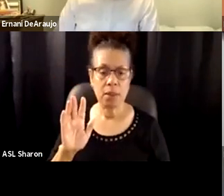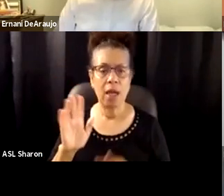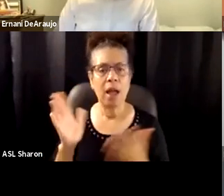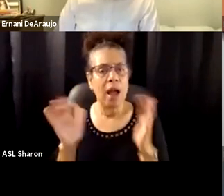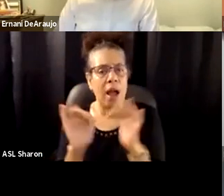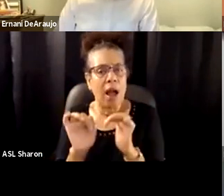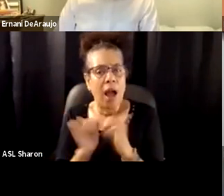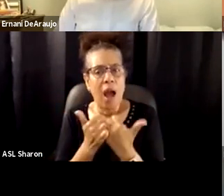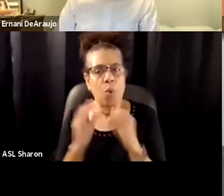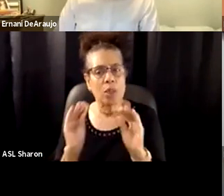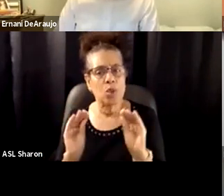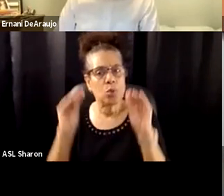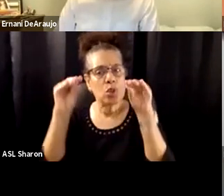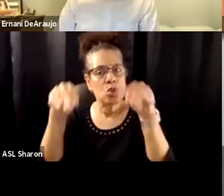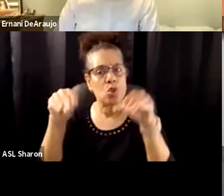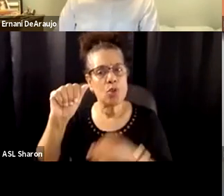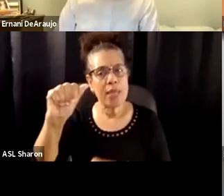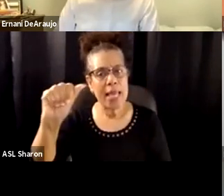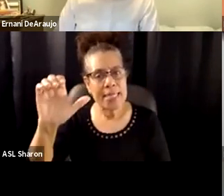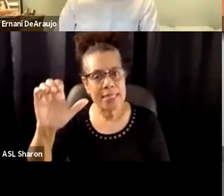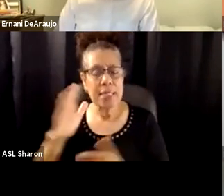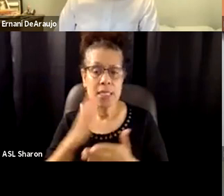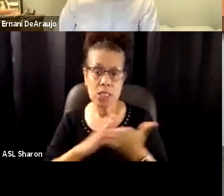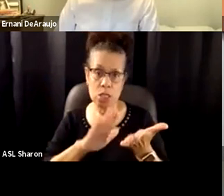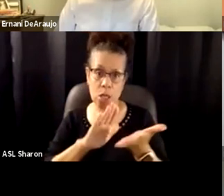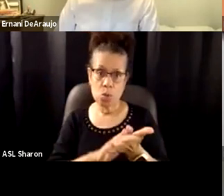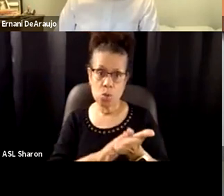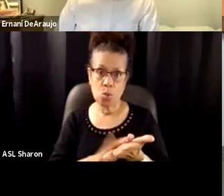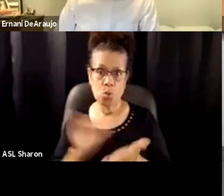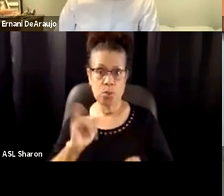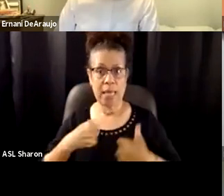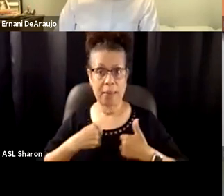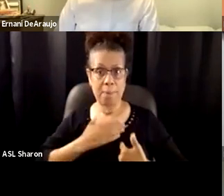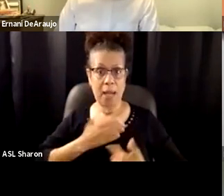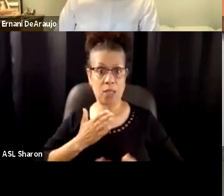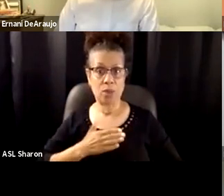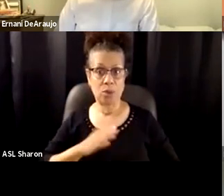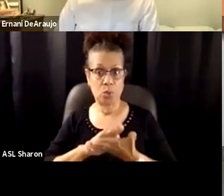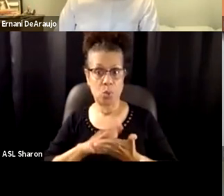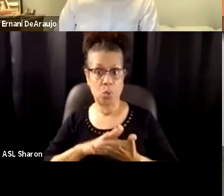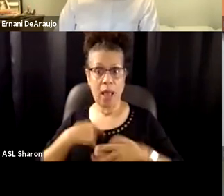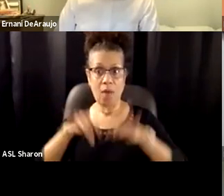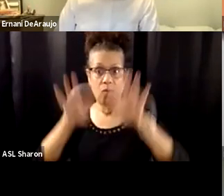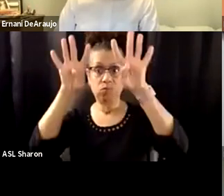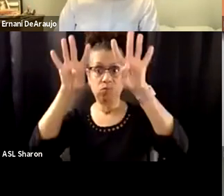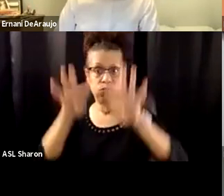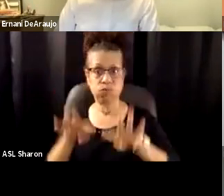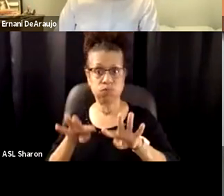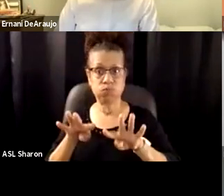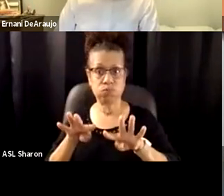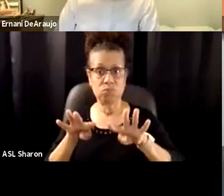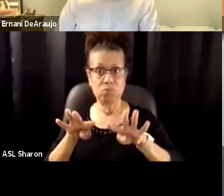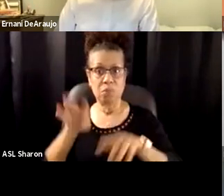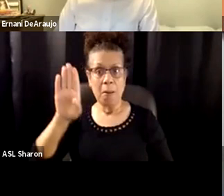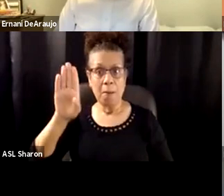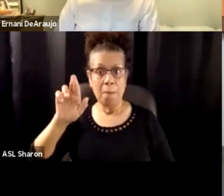acs be installed when some schools including mine do have bars or some kind of wires on top of the windows in some or most of